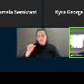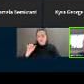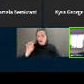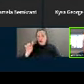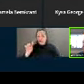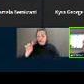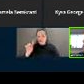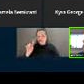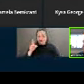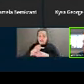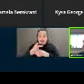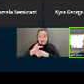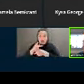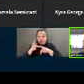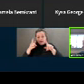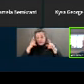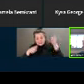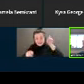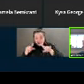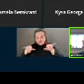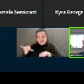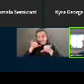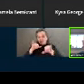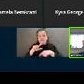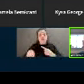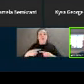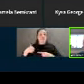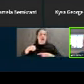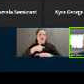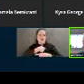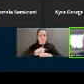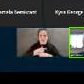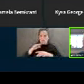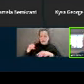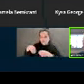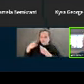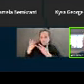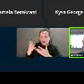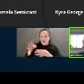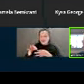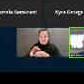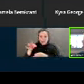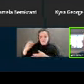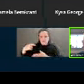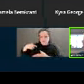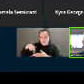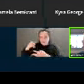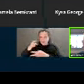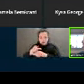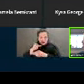to how we administer and how we support spiritual care in the communities that we're